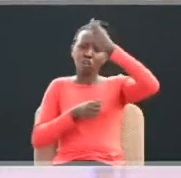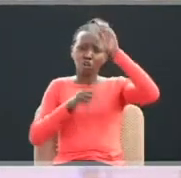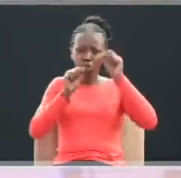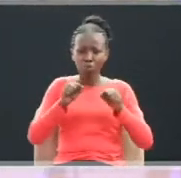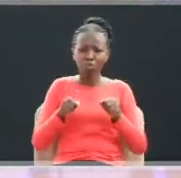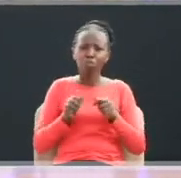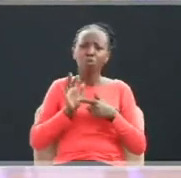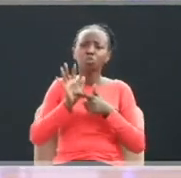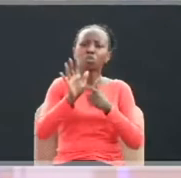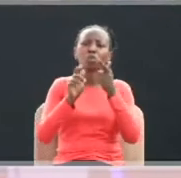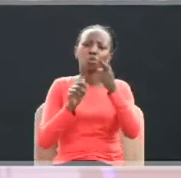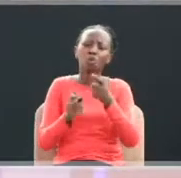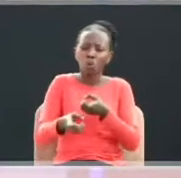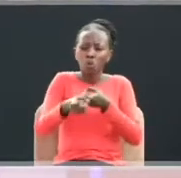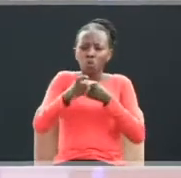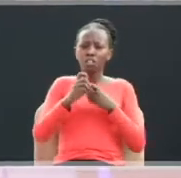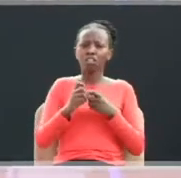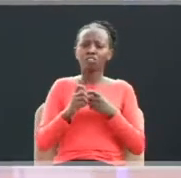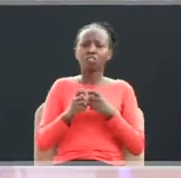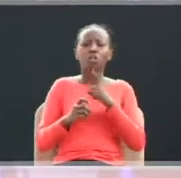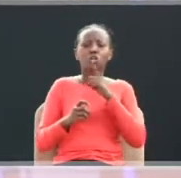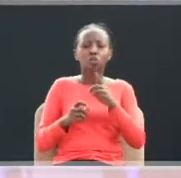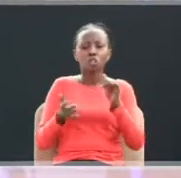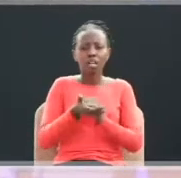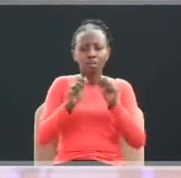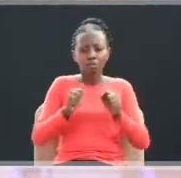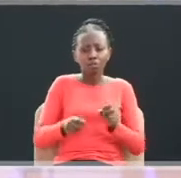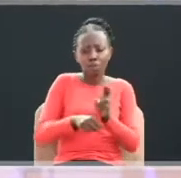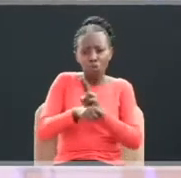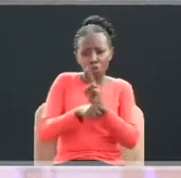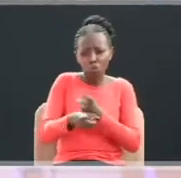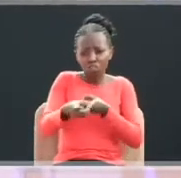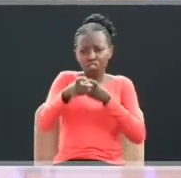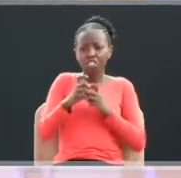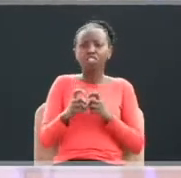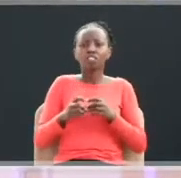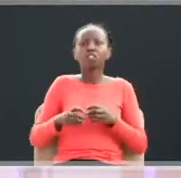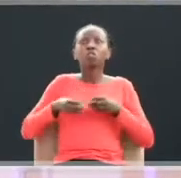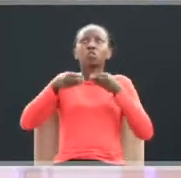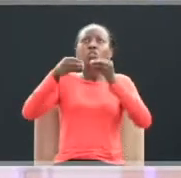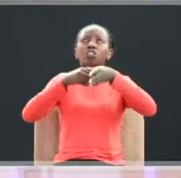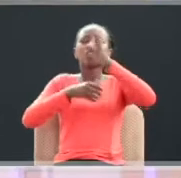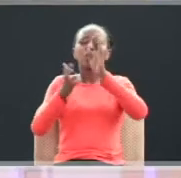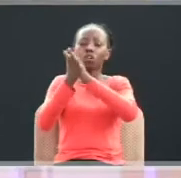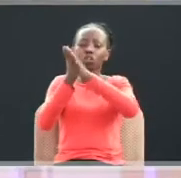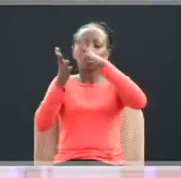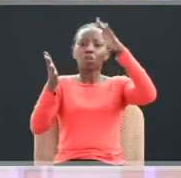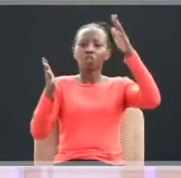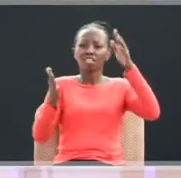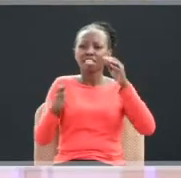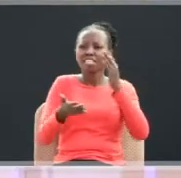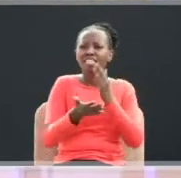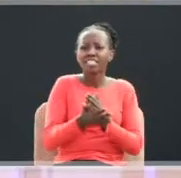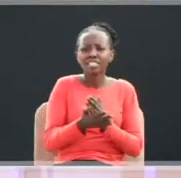you to discover the gifts that you have so that you can use them so that we can glorify God. Some of us are very